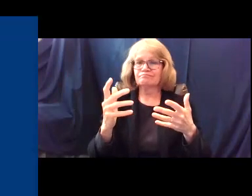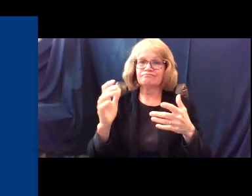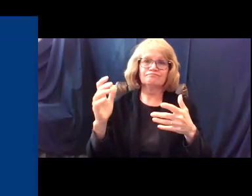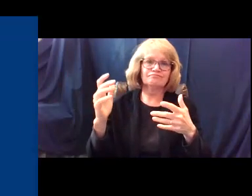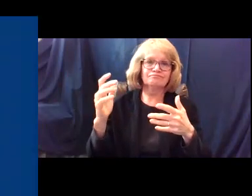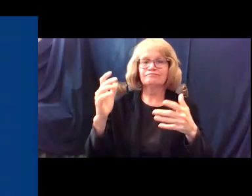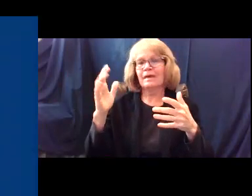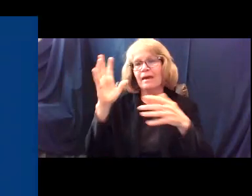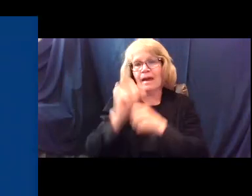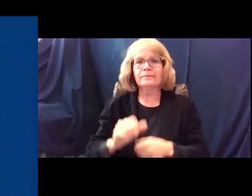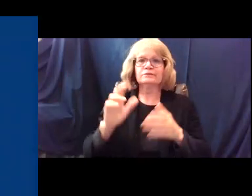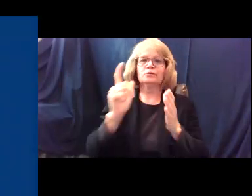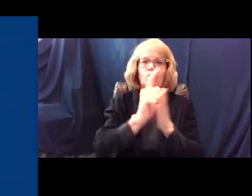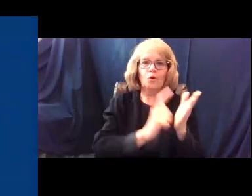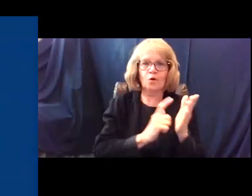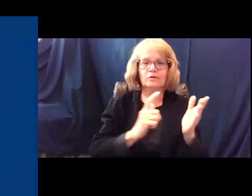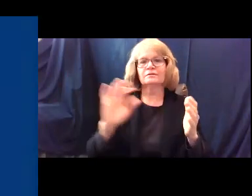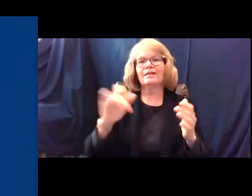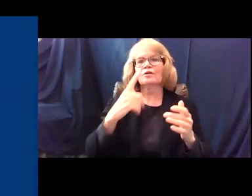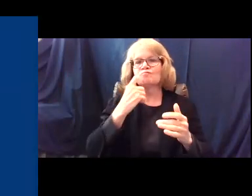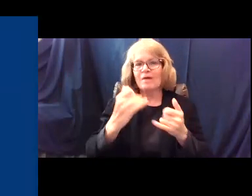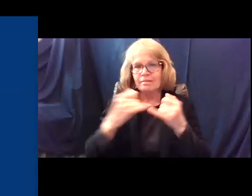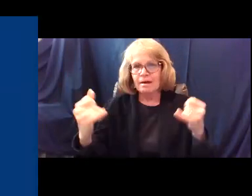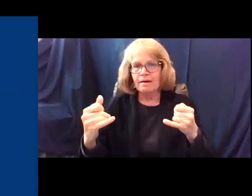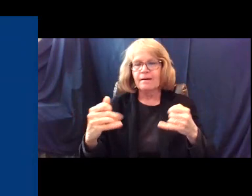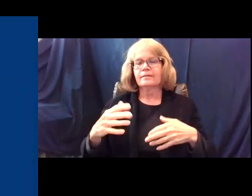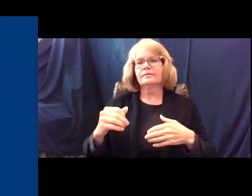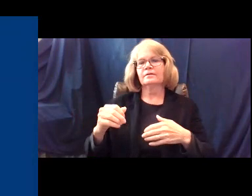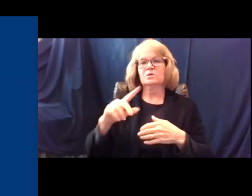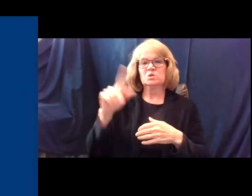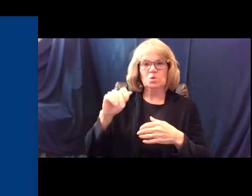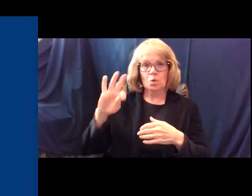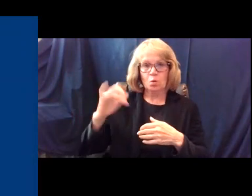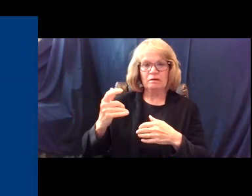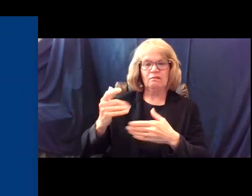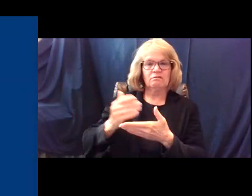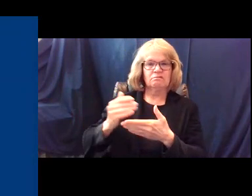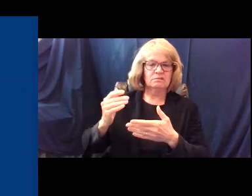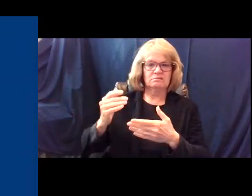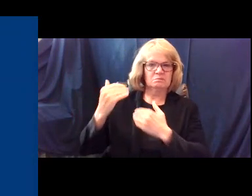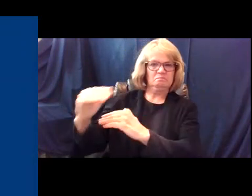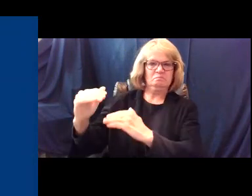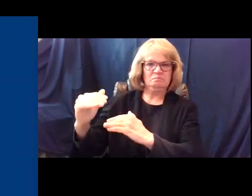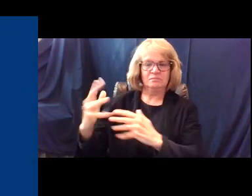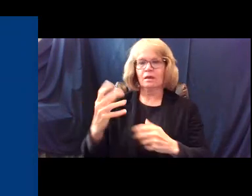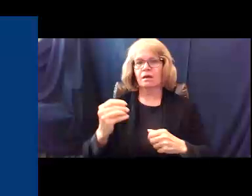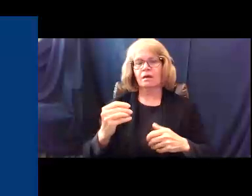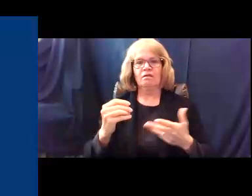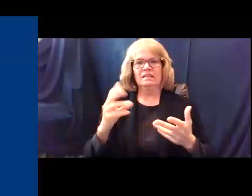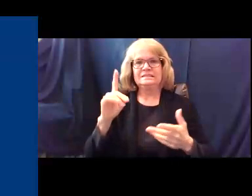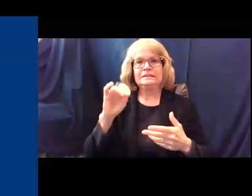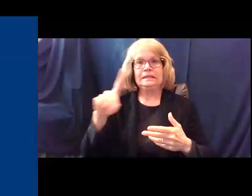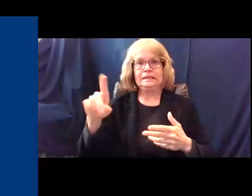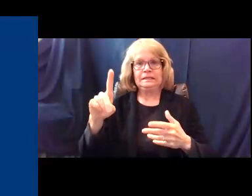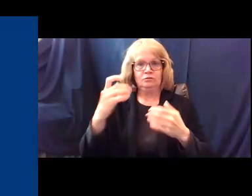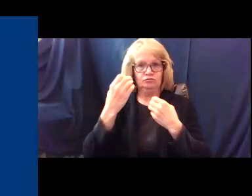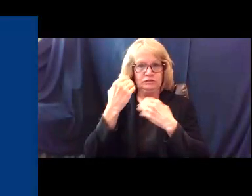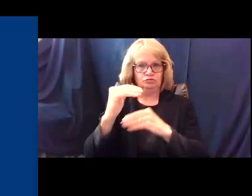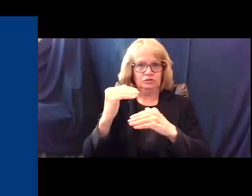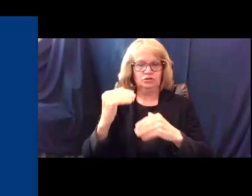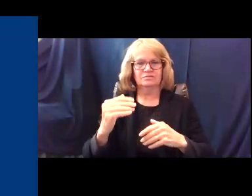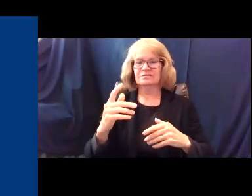and exclusionary zoning and deed restrictions and all of these different things that have created unequal